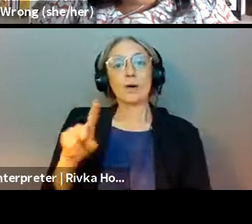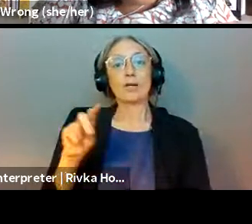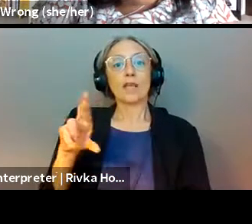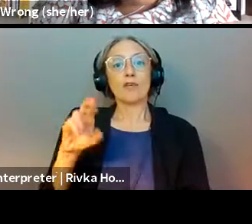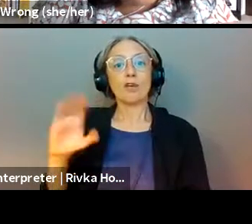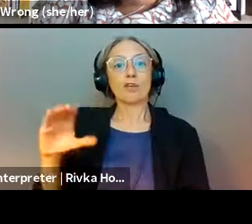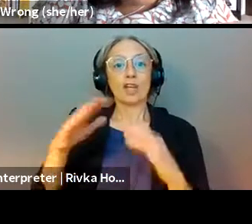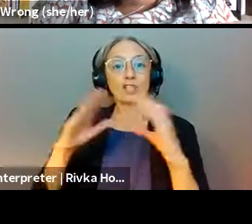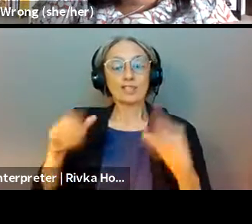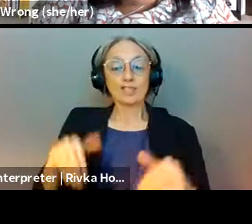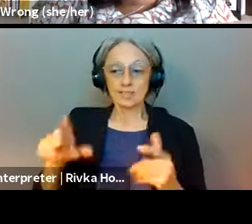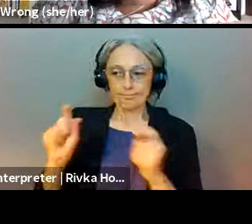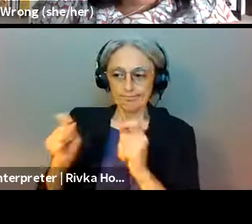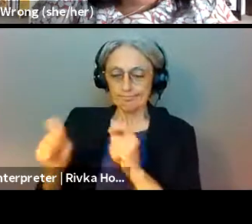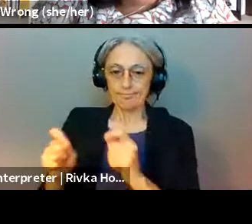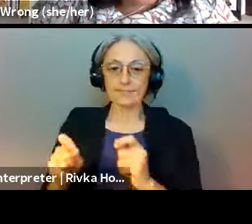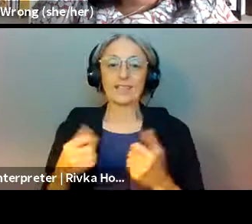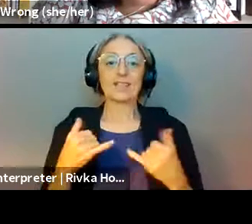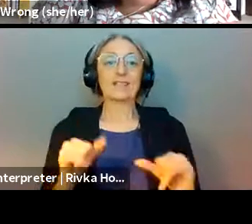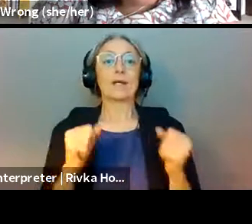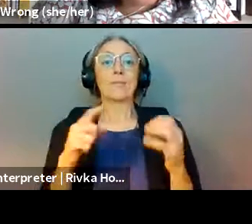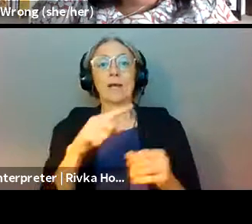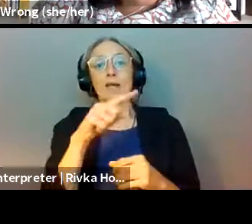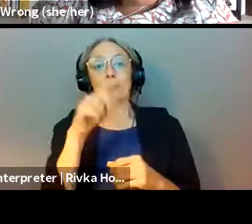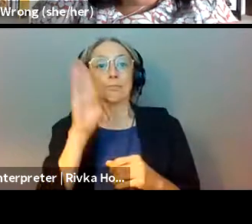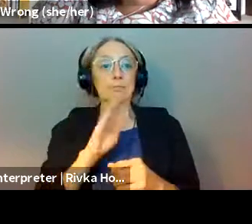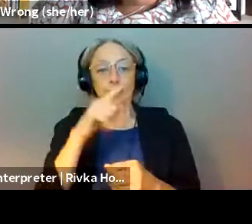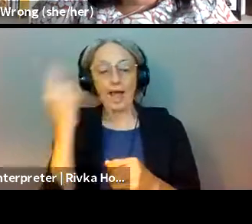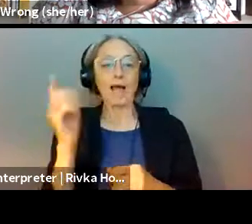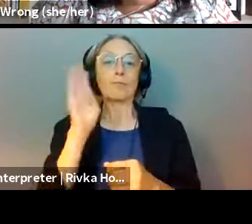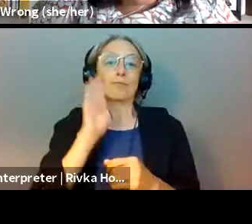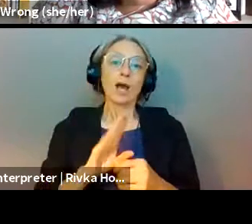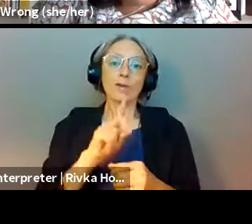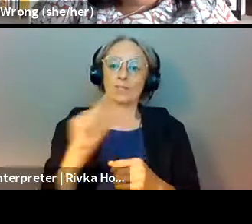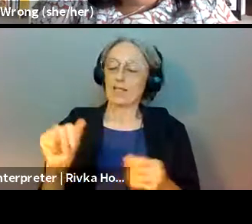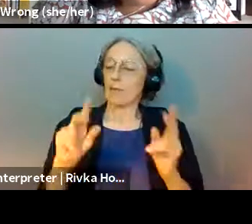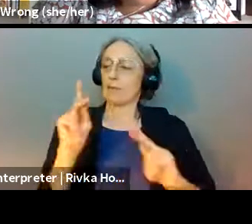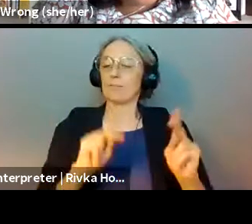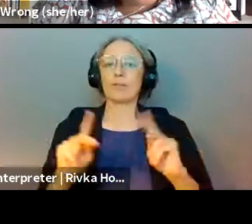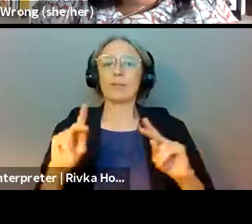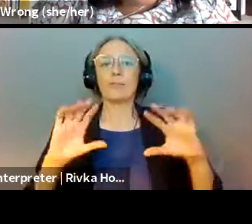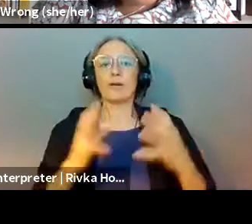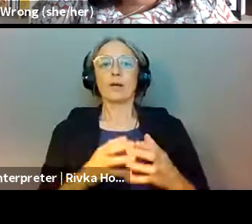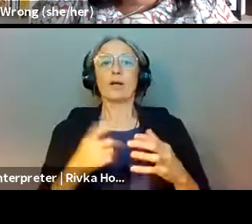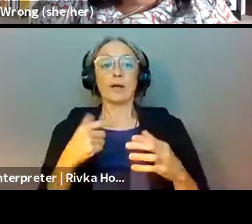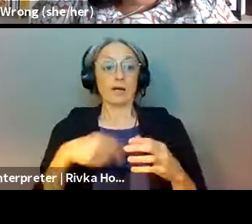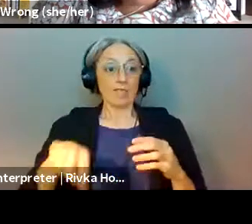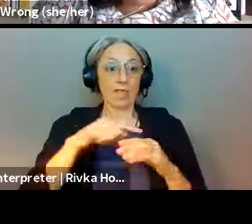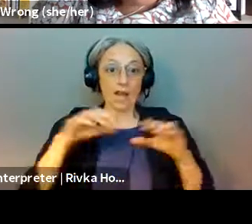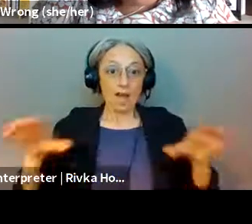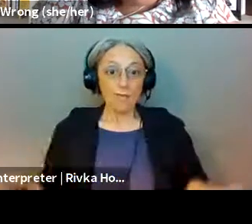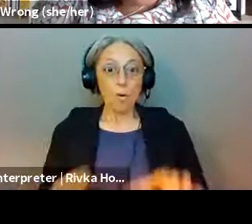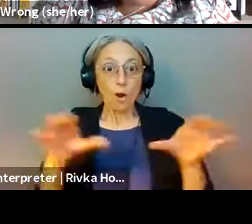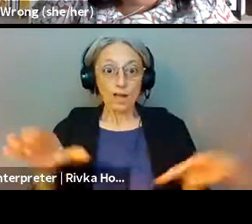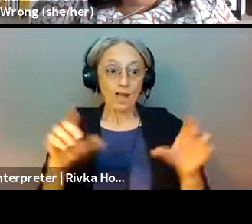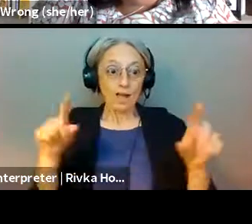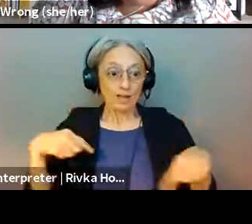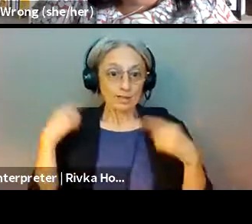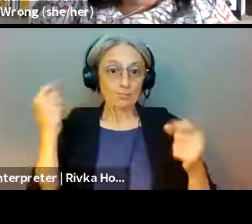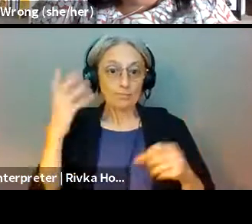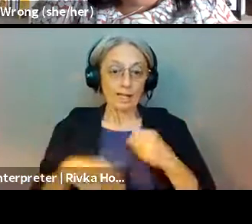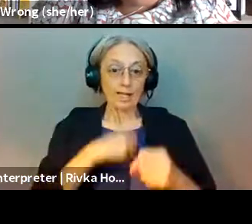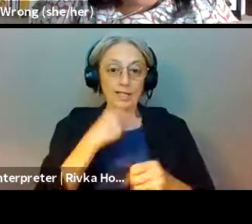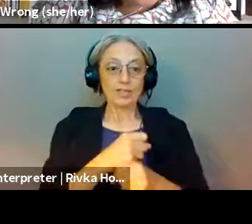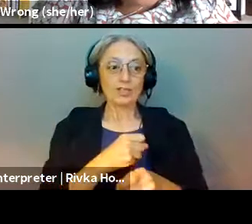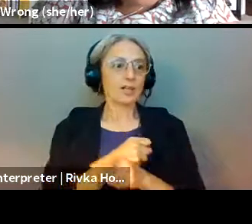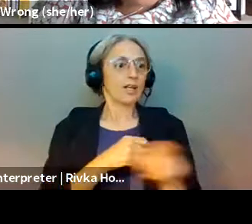Still, many Black, Brown, immigrant, disabled people and families that I've organized over the years were unaware that the ADA and